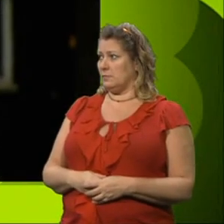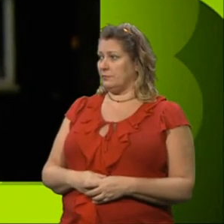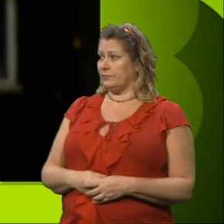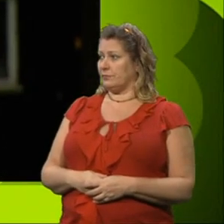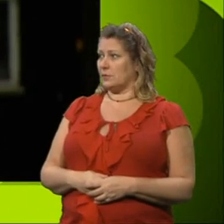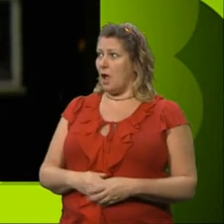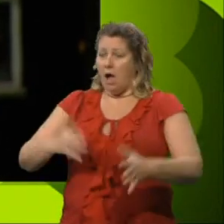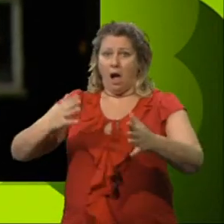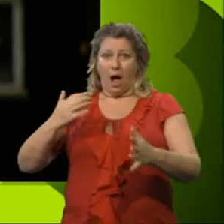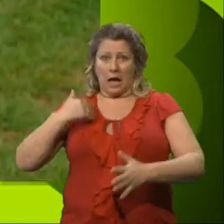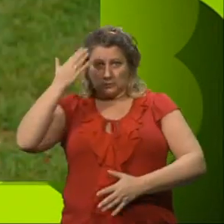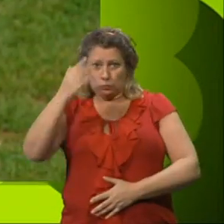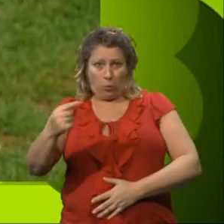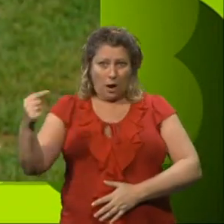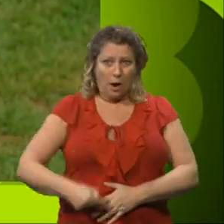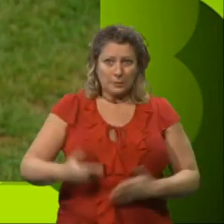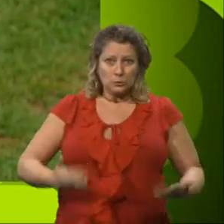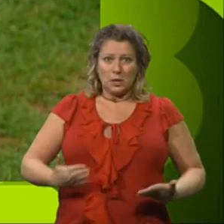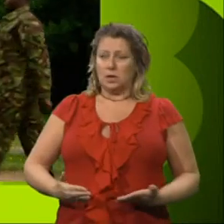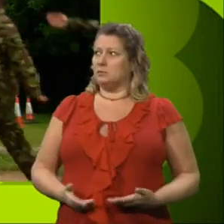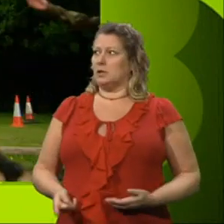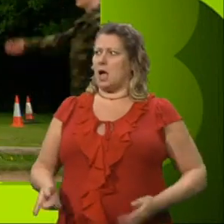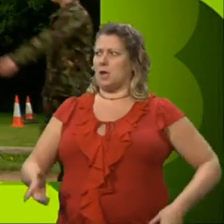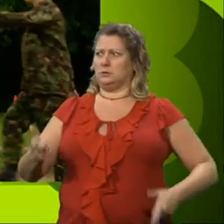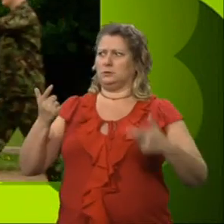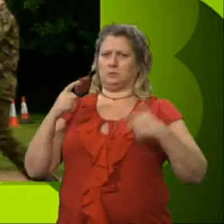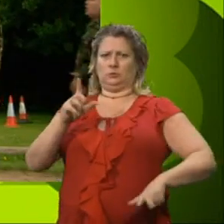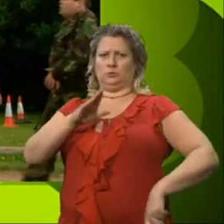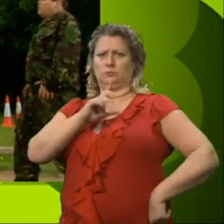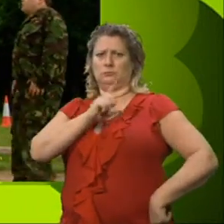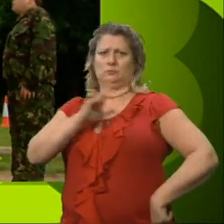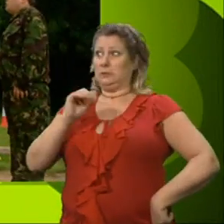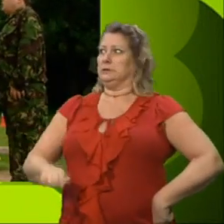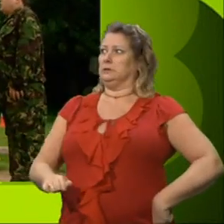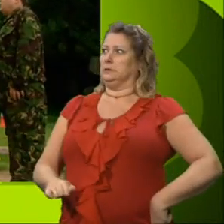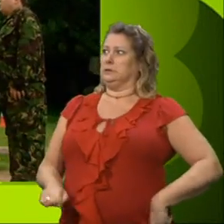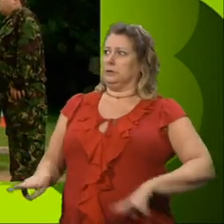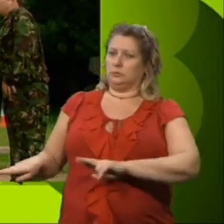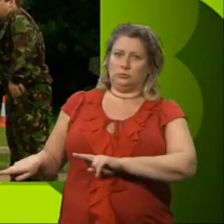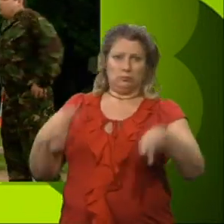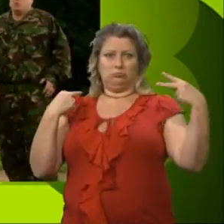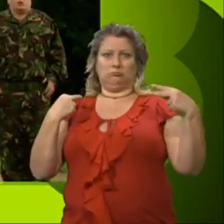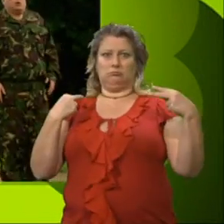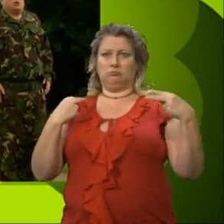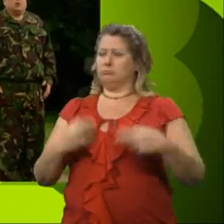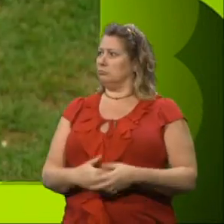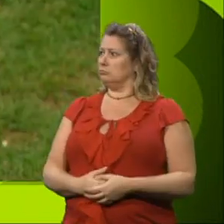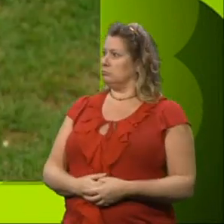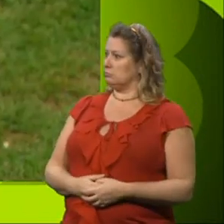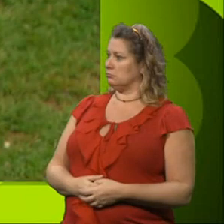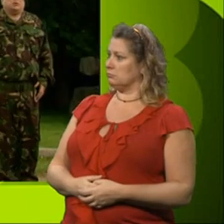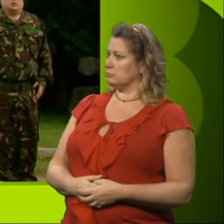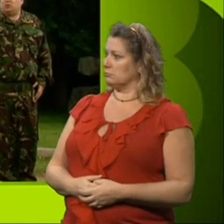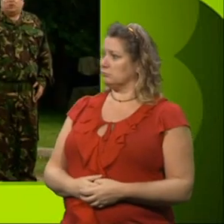Field Marshal, we had no idea you was coming today. Attention! Sir, yes, sir. Attention!